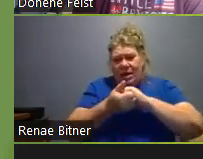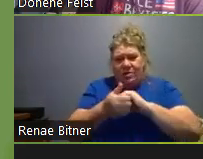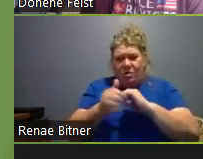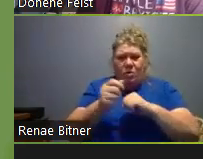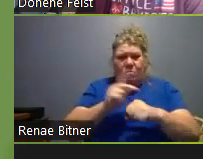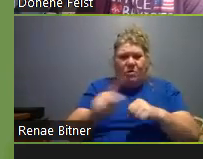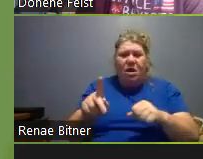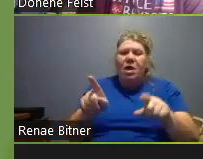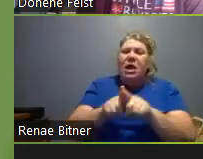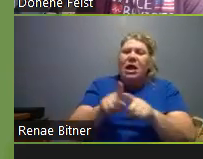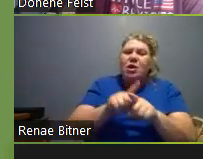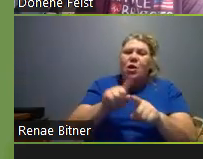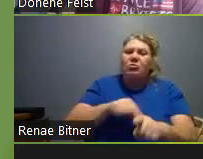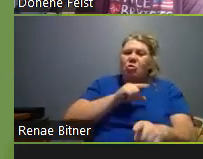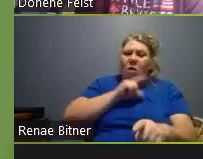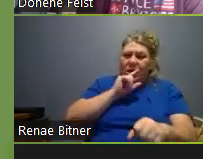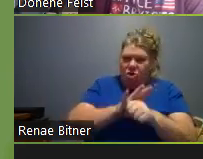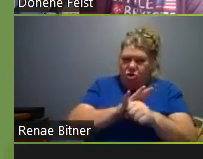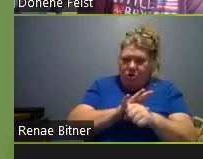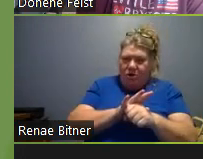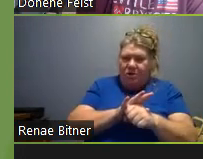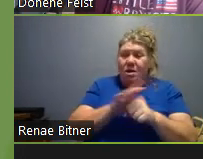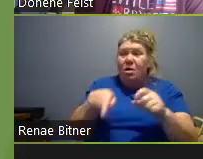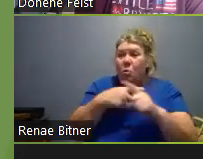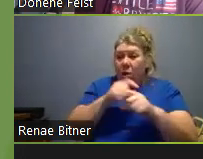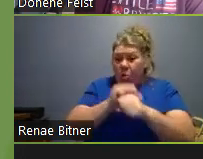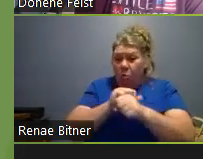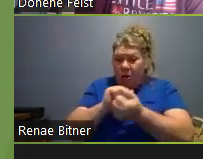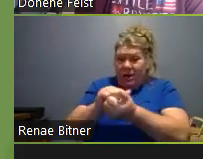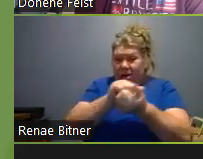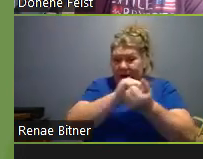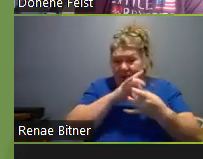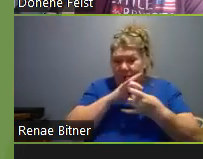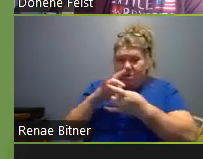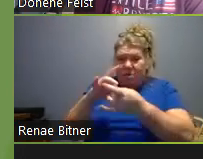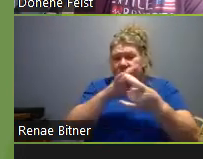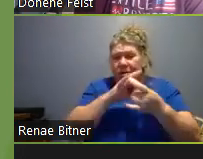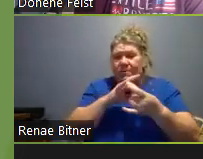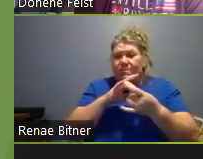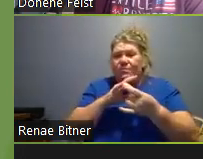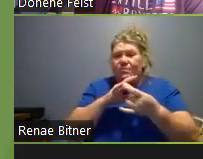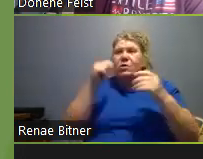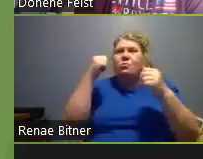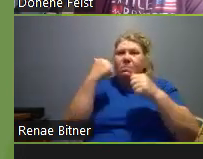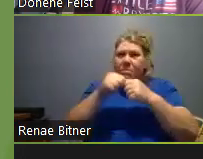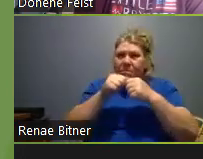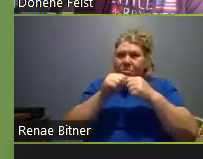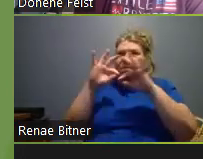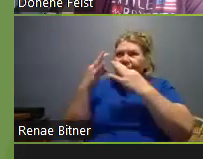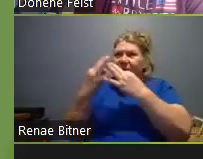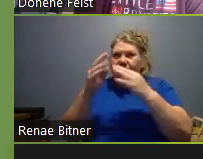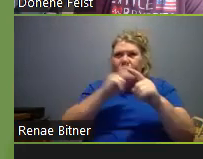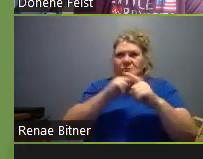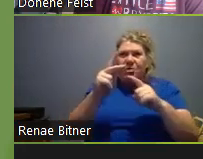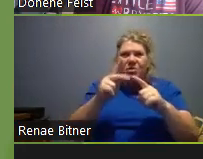as well as quality assurance, so that when we're working as partners and remembering those principles, families and health professionals really